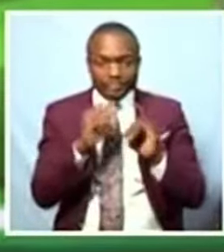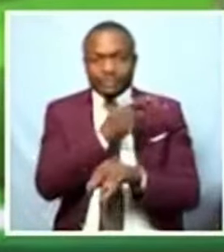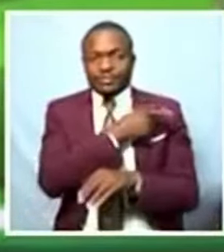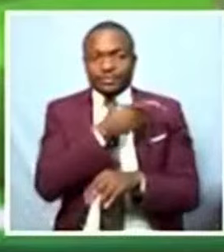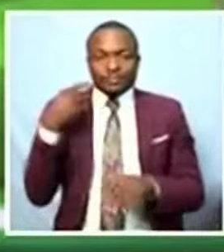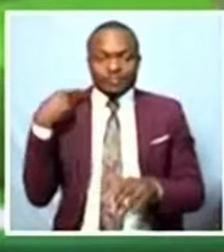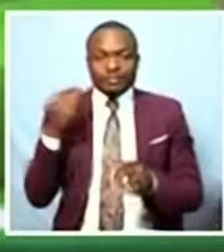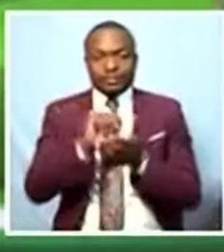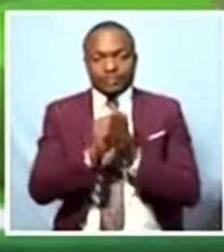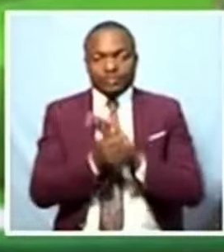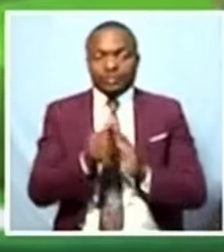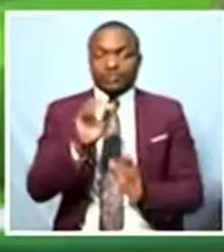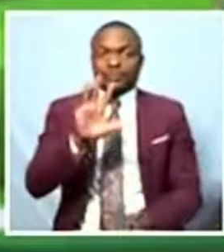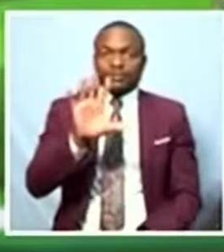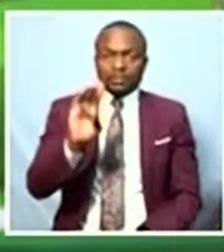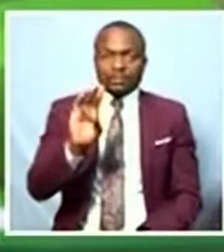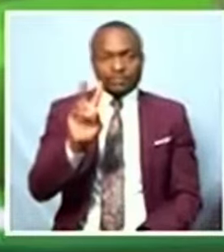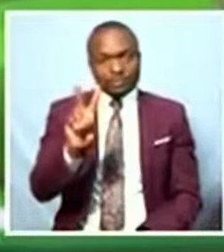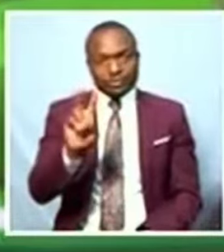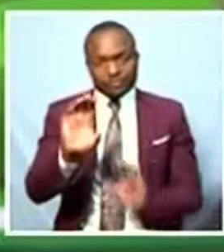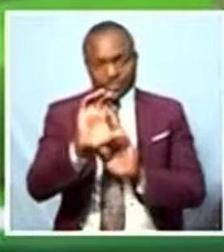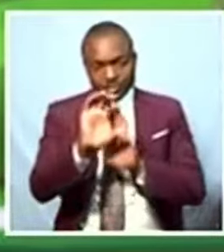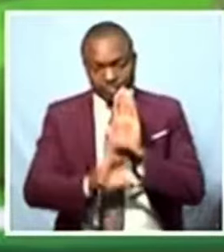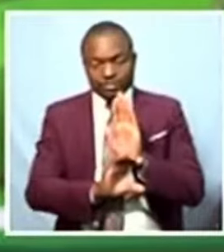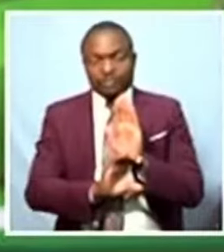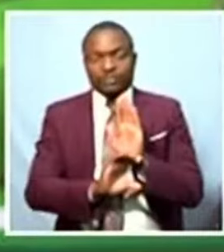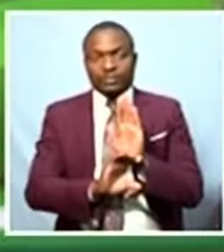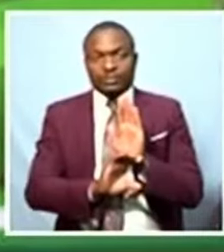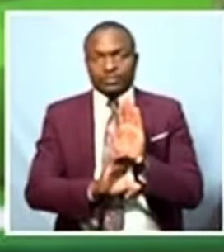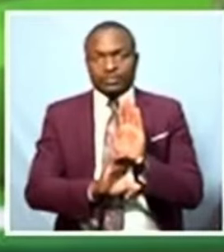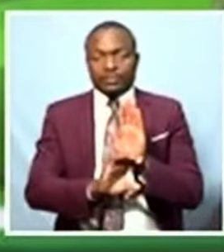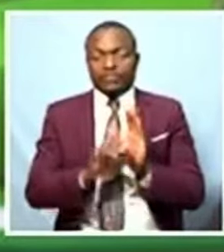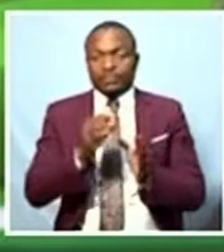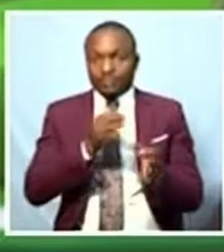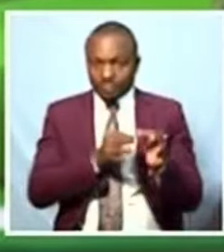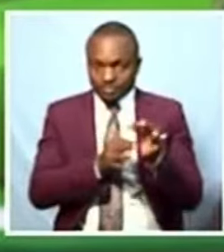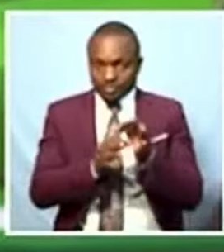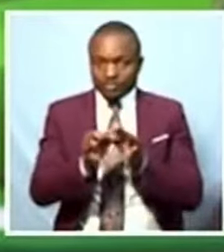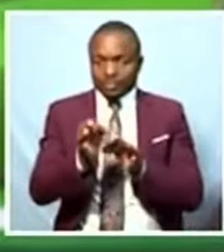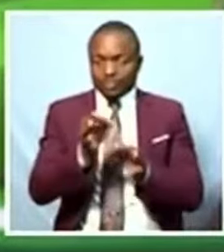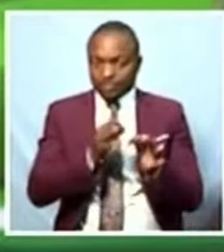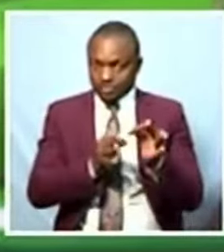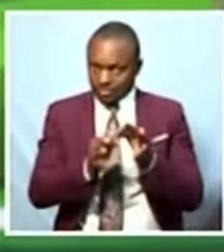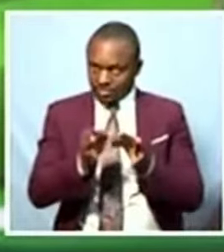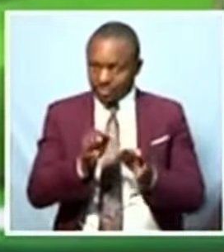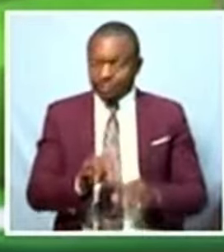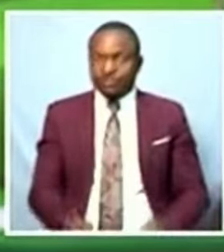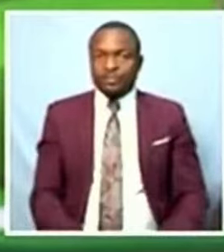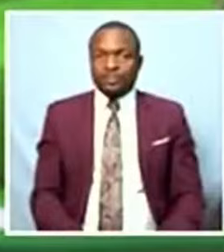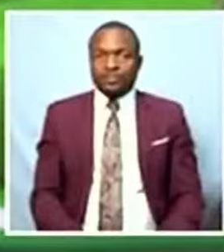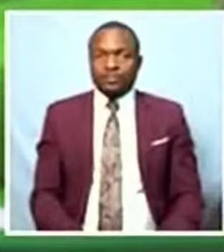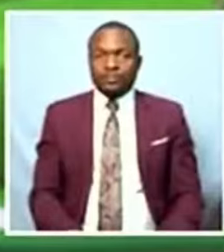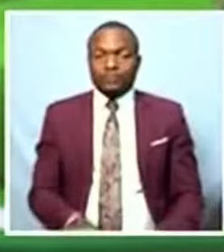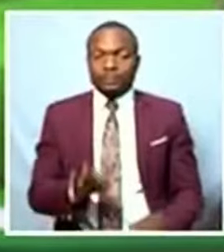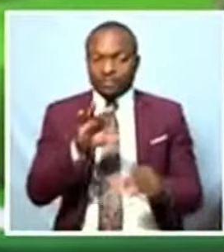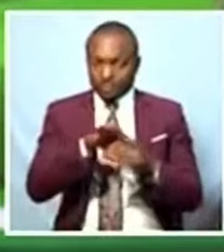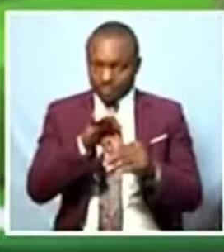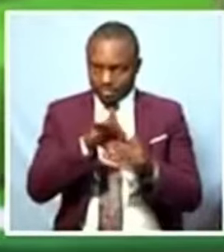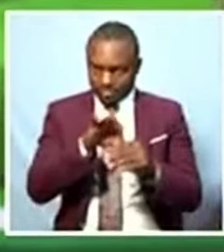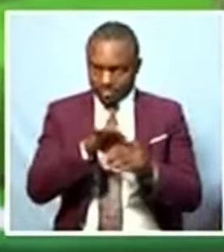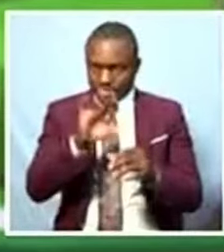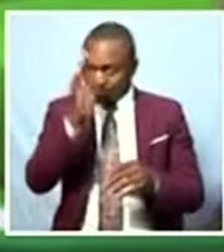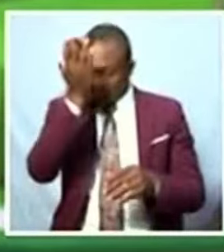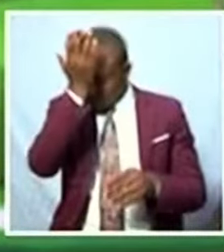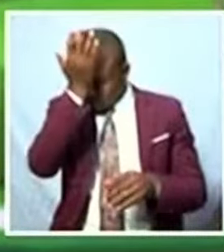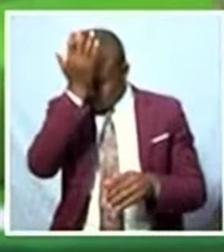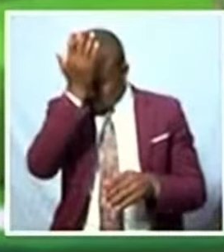Article 57(2) of the Constitution, which serves as a mandatory stay on election, states